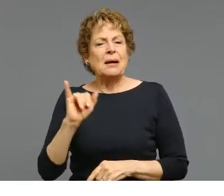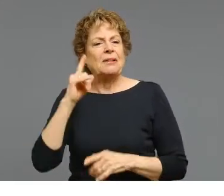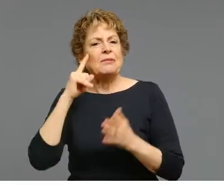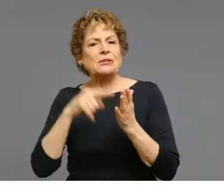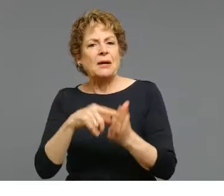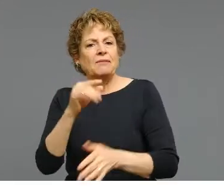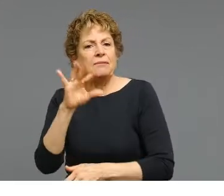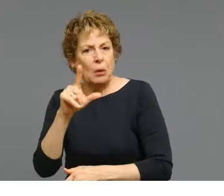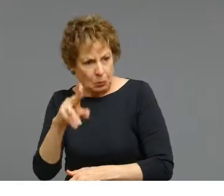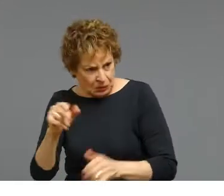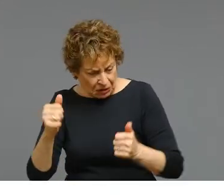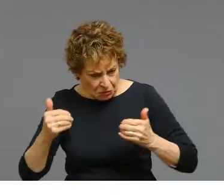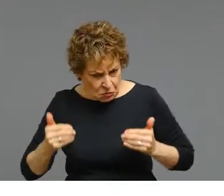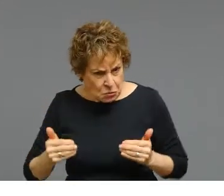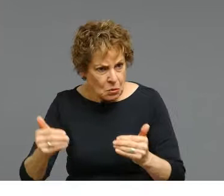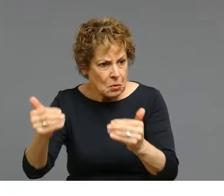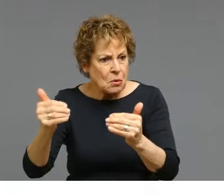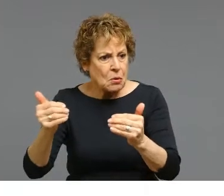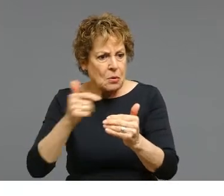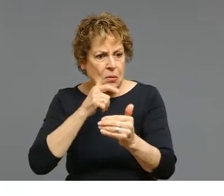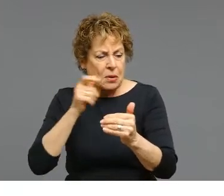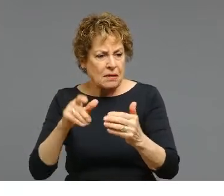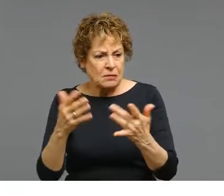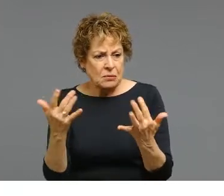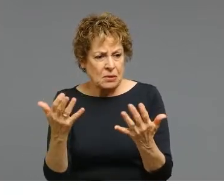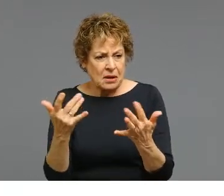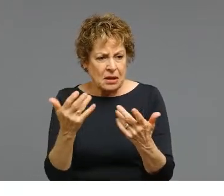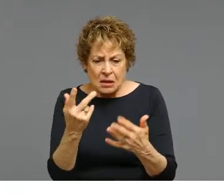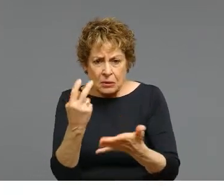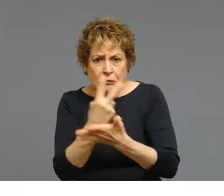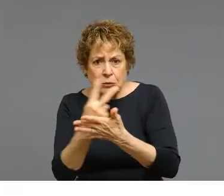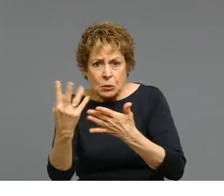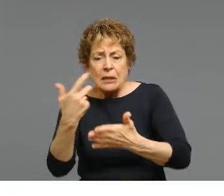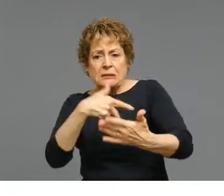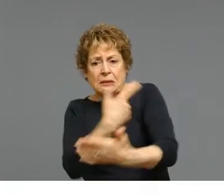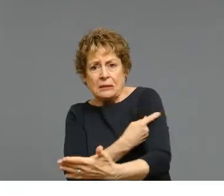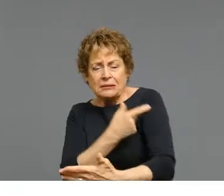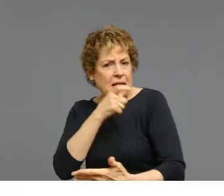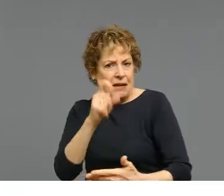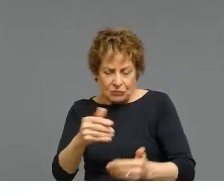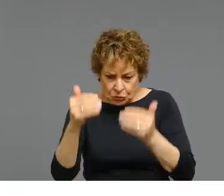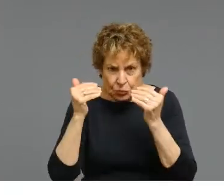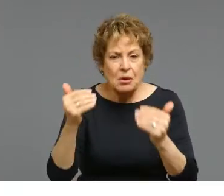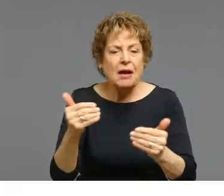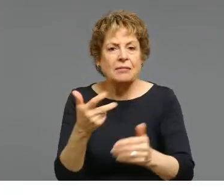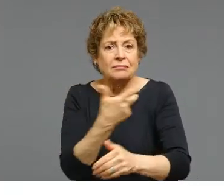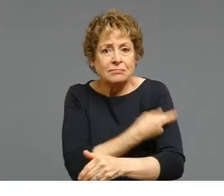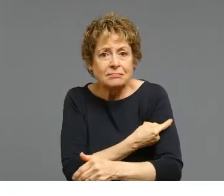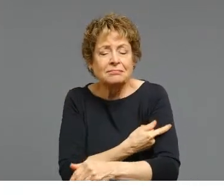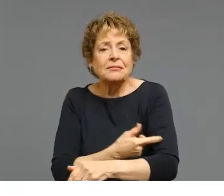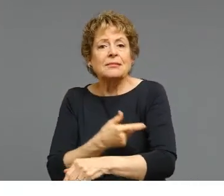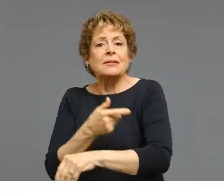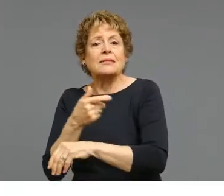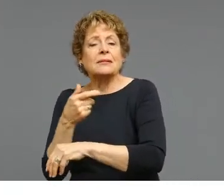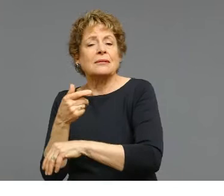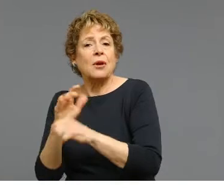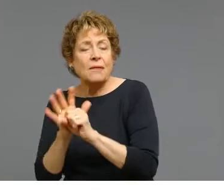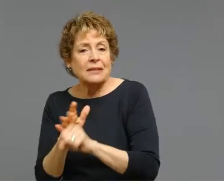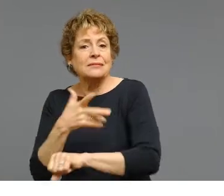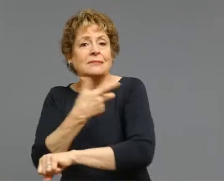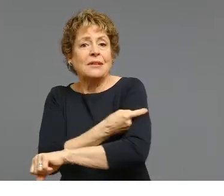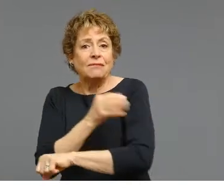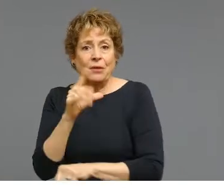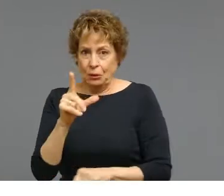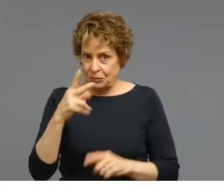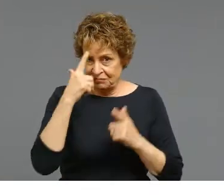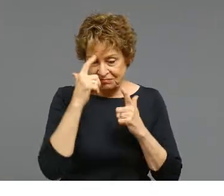been vaccinated in the past, you probably got asked if you've had any other vaccine in the last 2 weeks. This